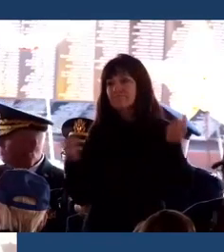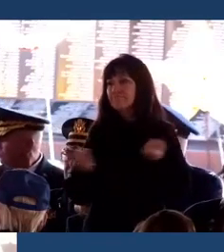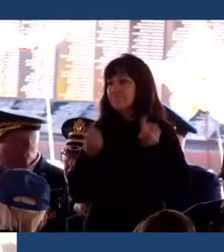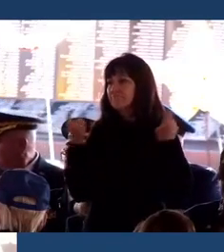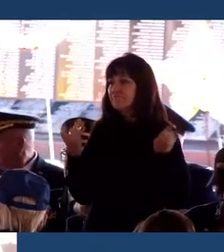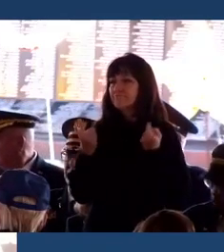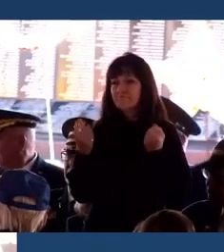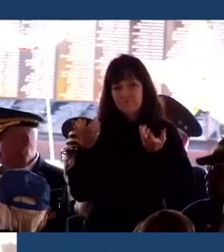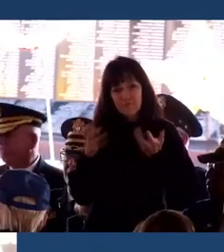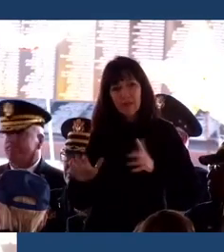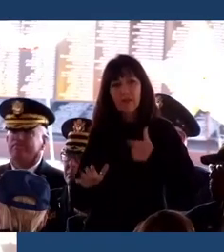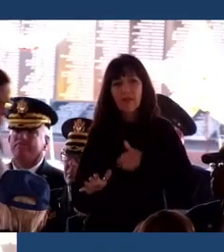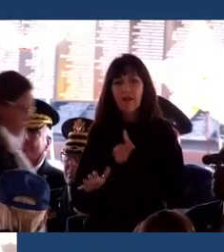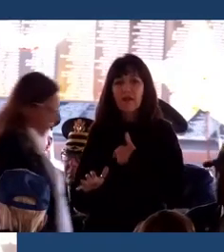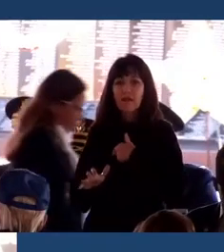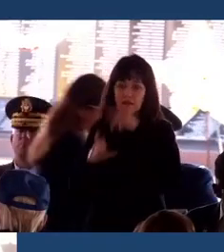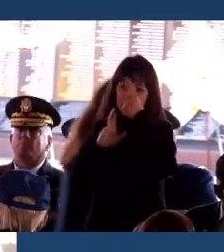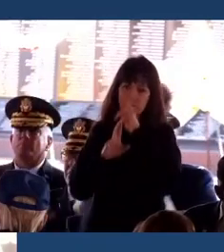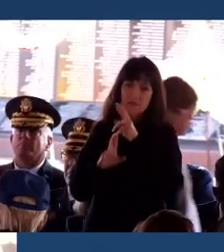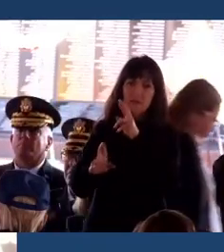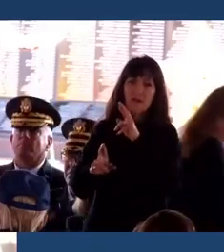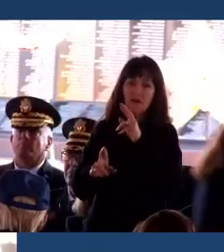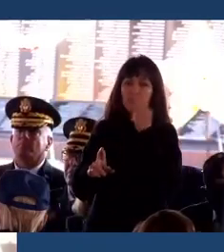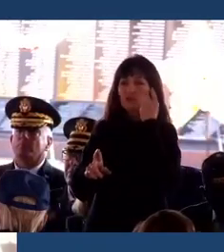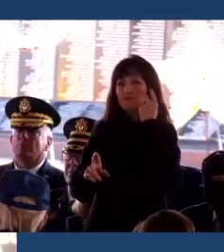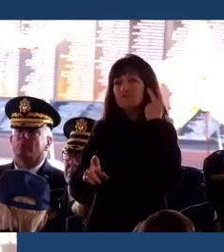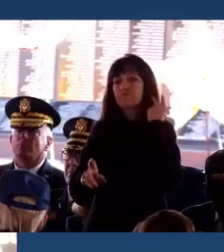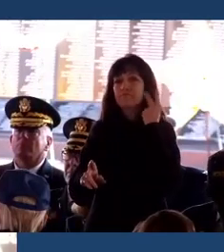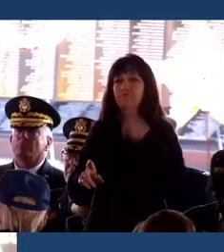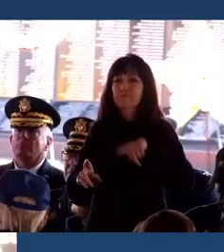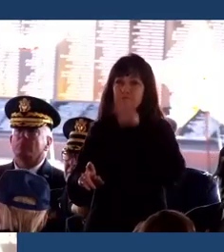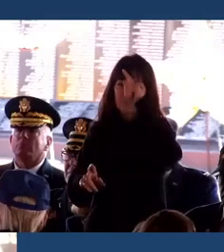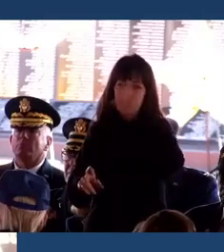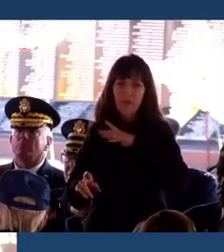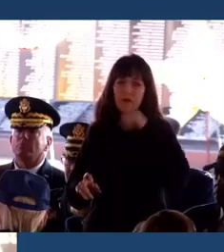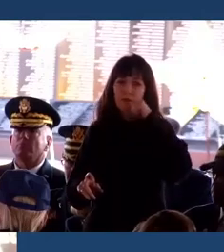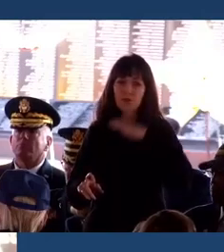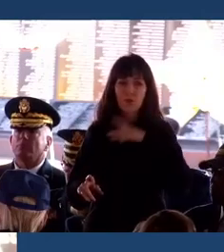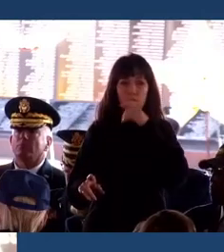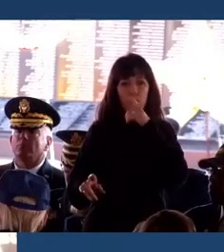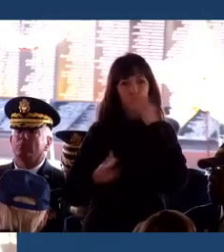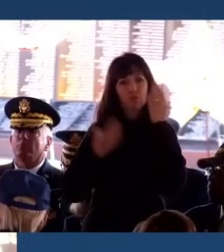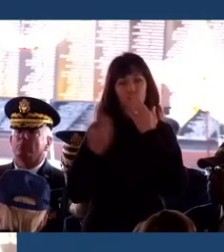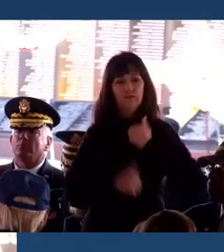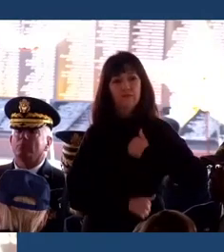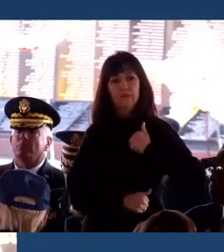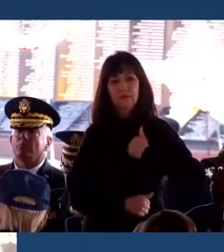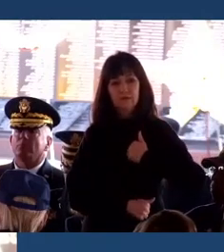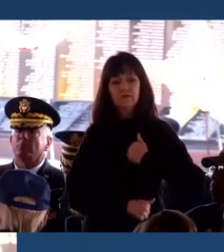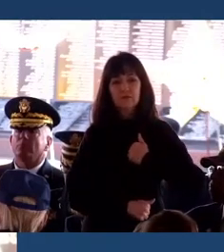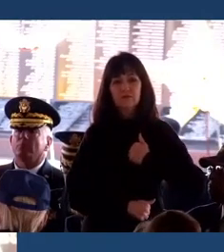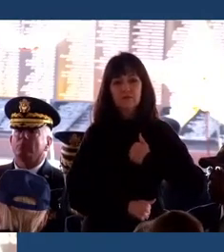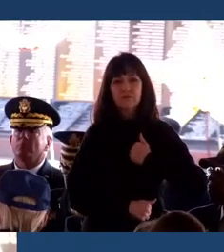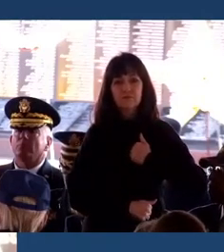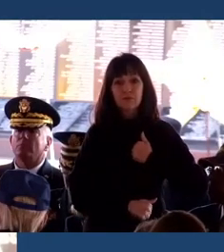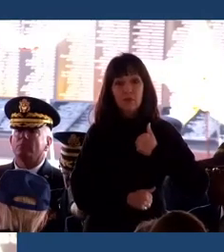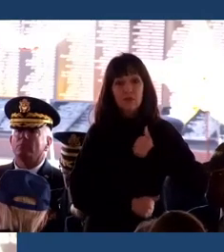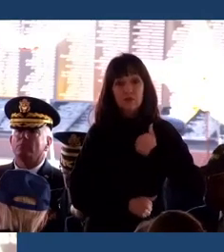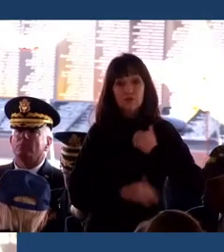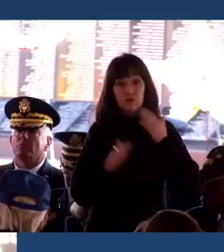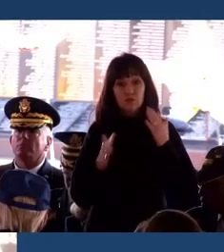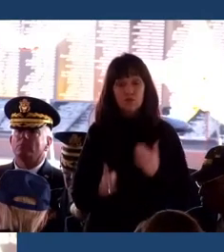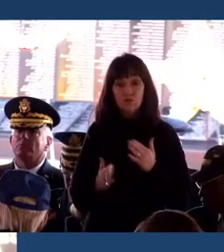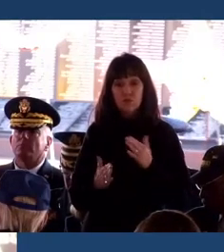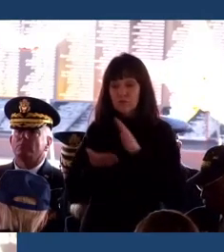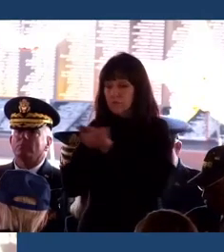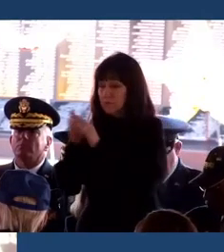allows us to honor and commemorate the men and women who serve in the military. These soldiers serve in times of peace